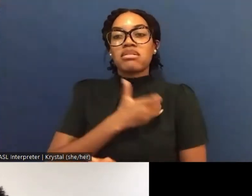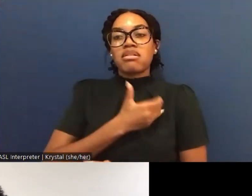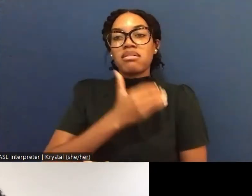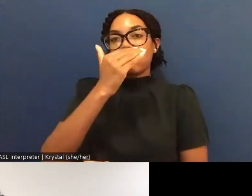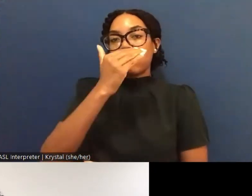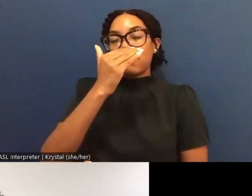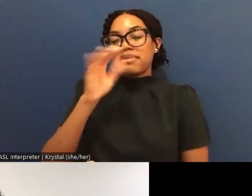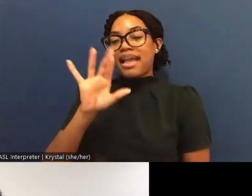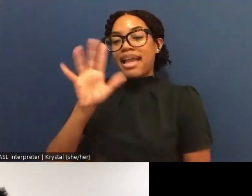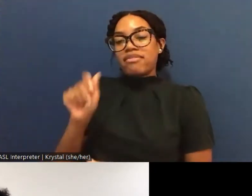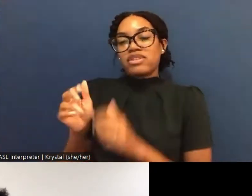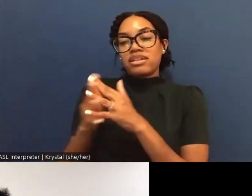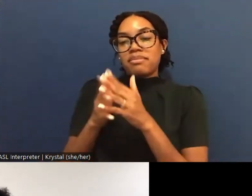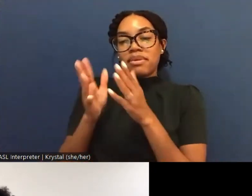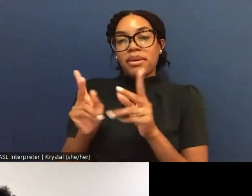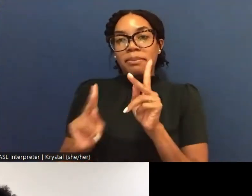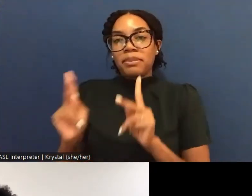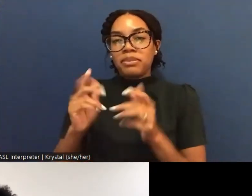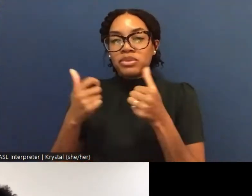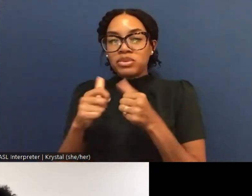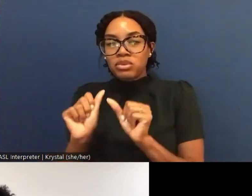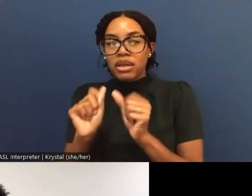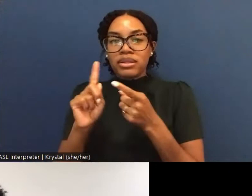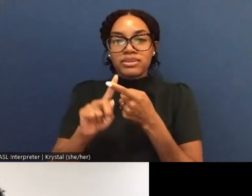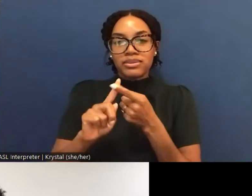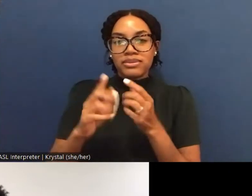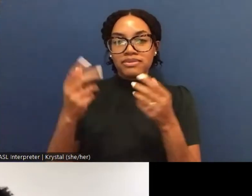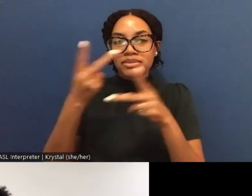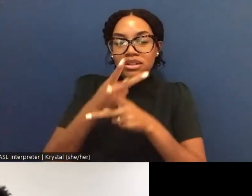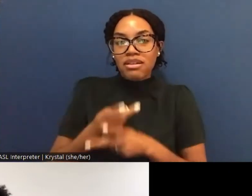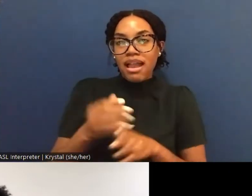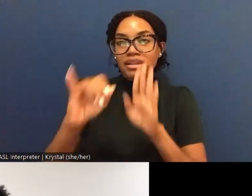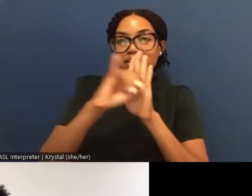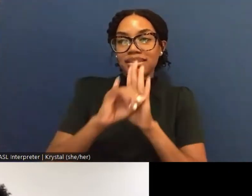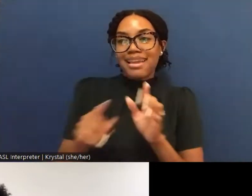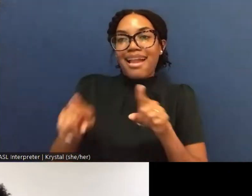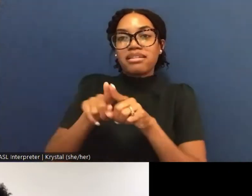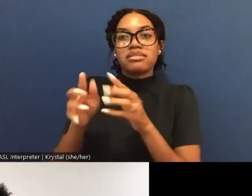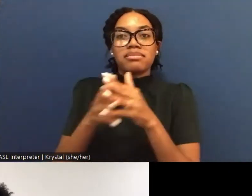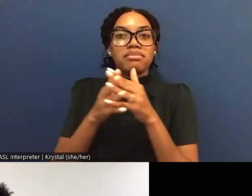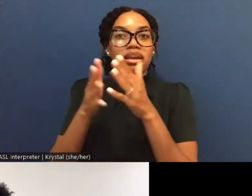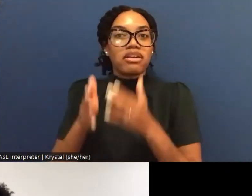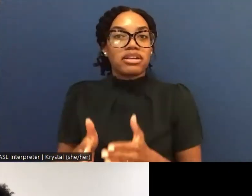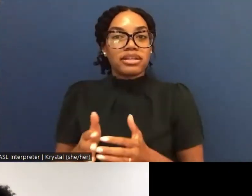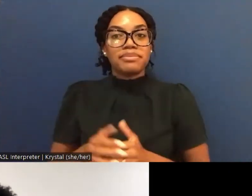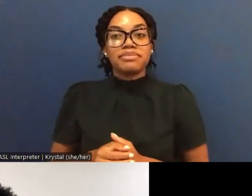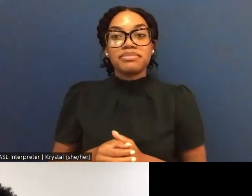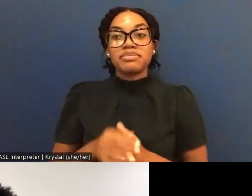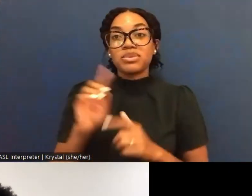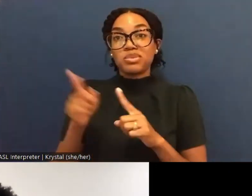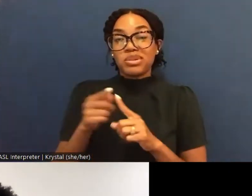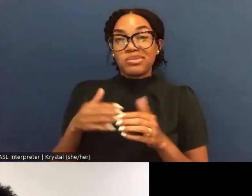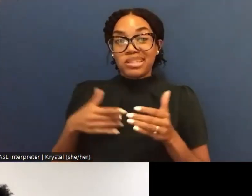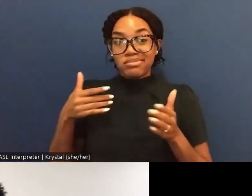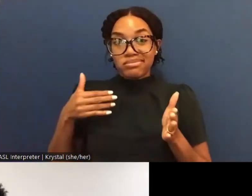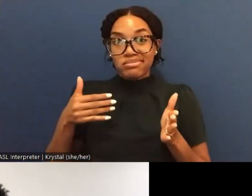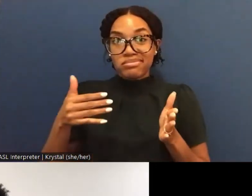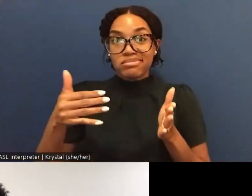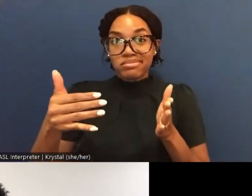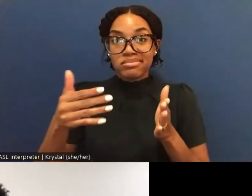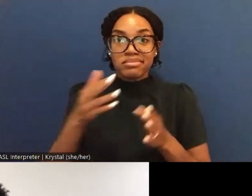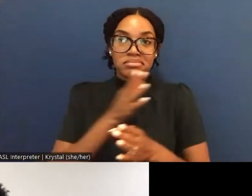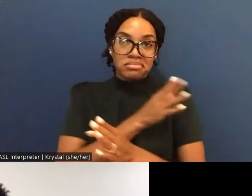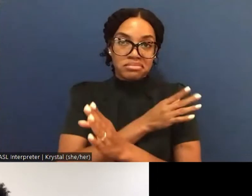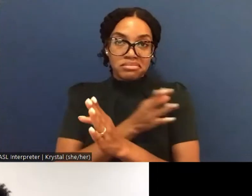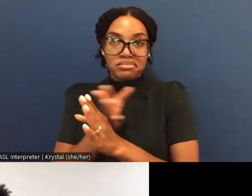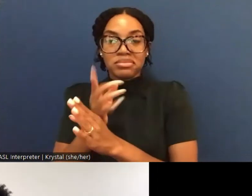when we get into the 1900s. But before that, we do have these kinds of different groups. And so when I was in college,